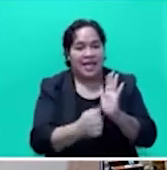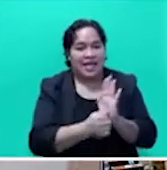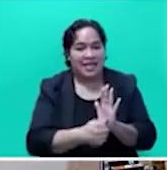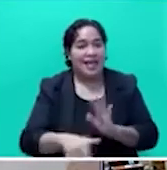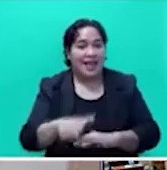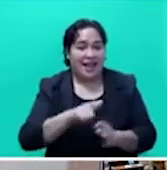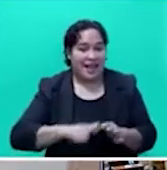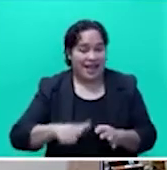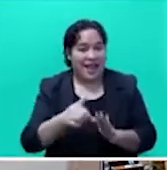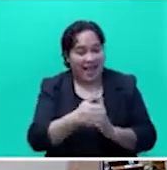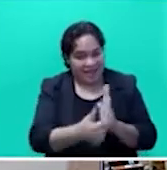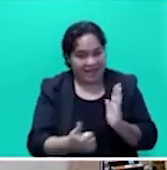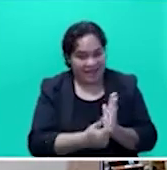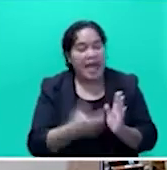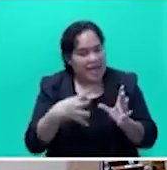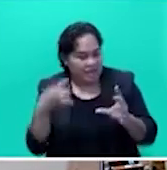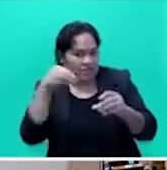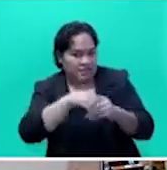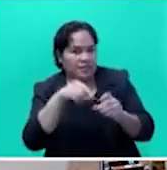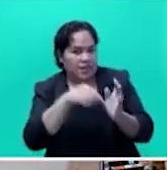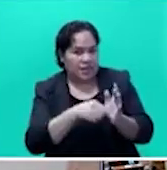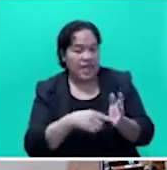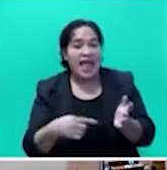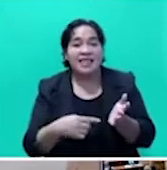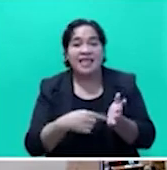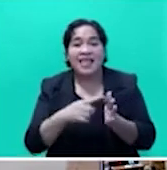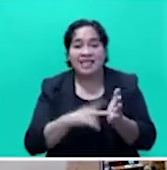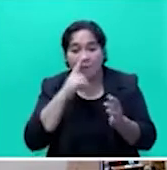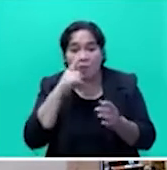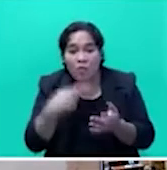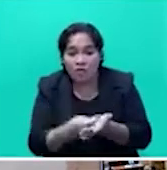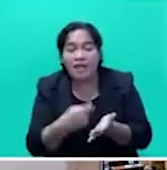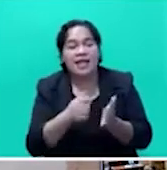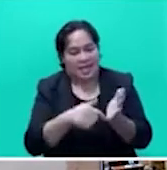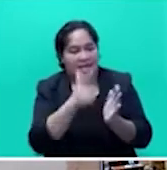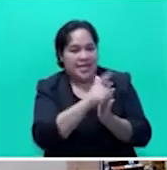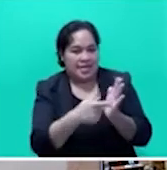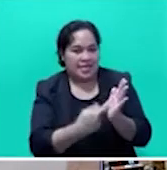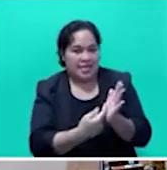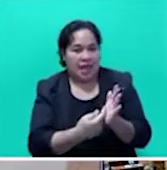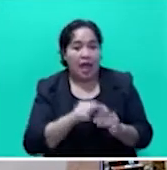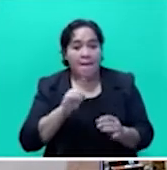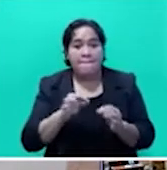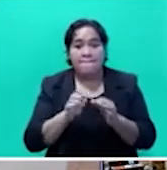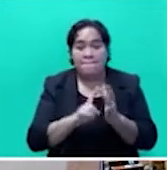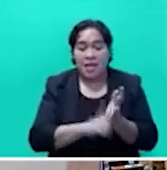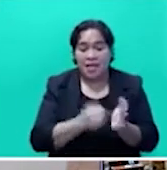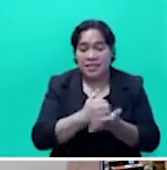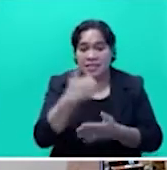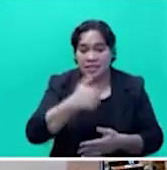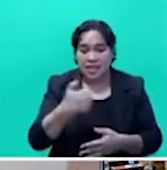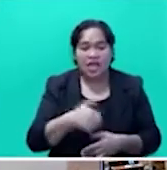regulations. And these are also entrenched in the tenant's lease. Bill number 16 will not stop the Ministry of Lands from